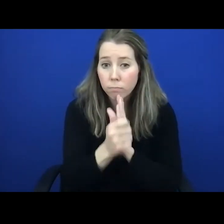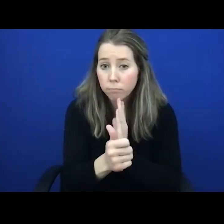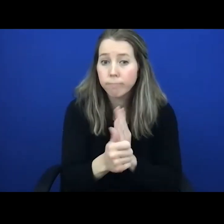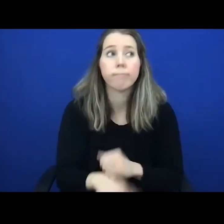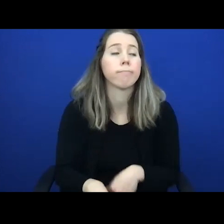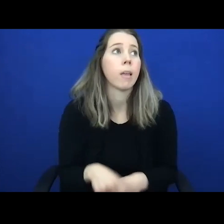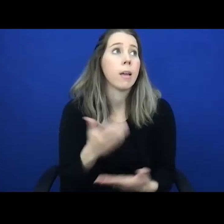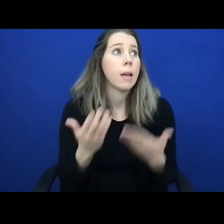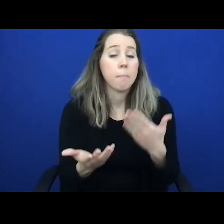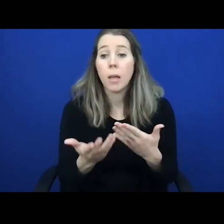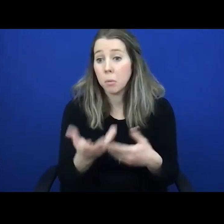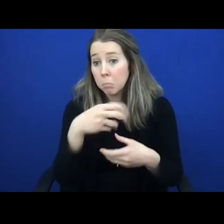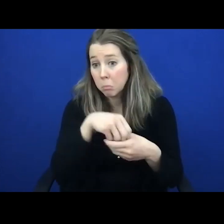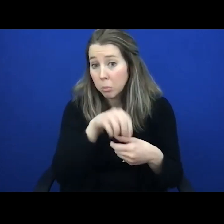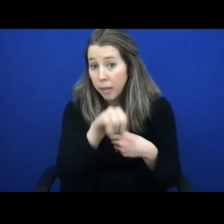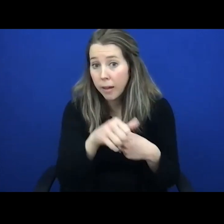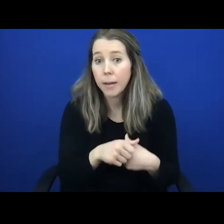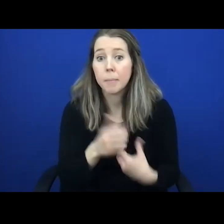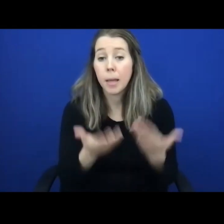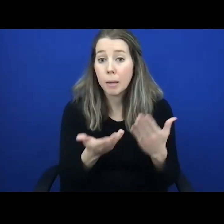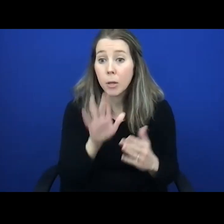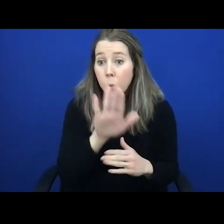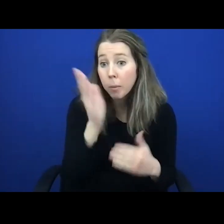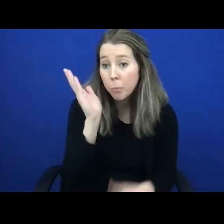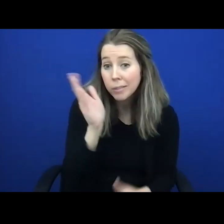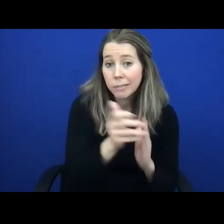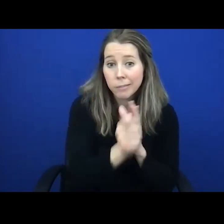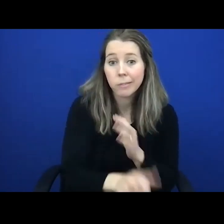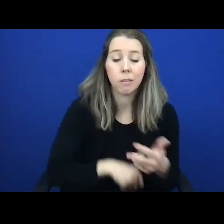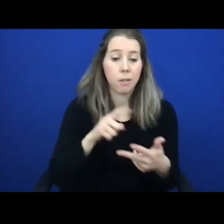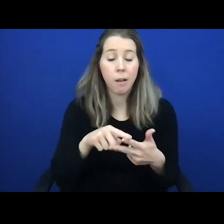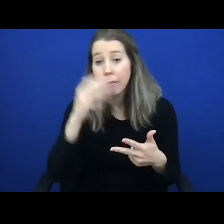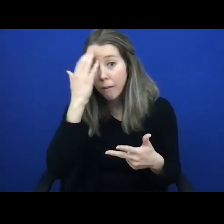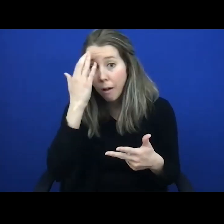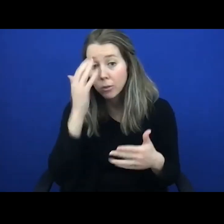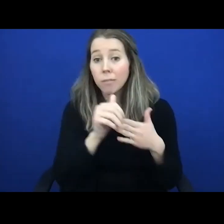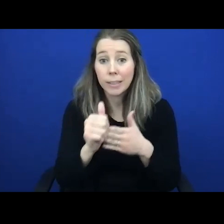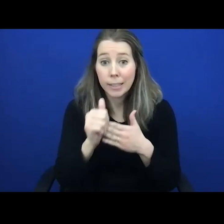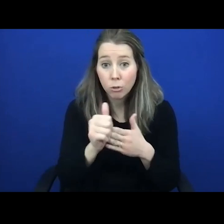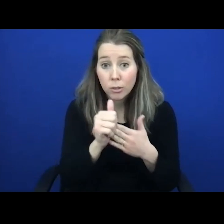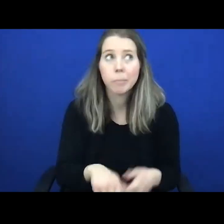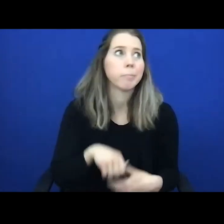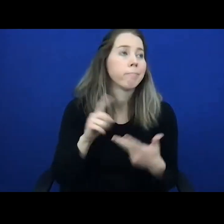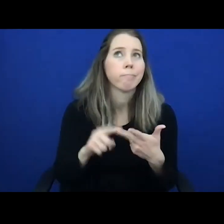be represented in there. Could be your presentation skill, your knowledge of leadership, your knowledge